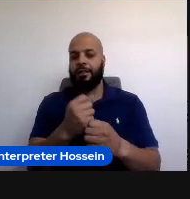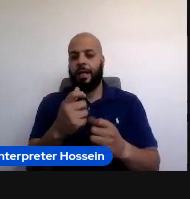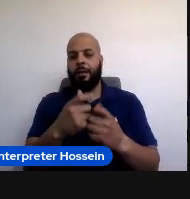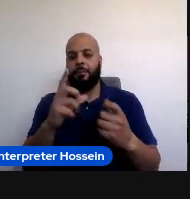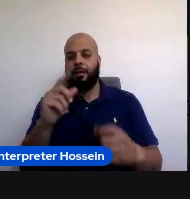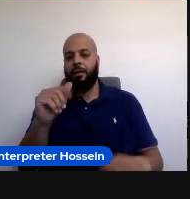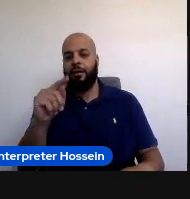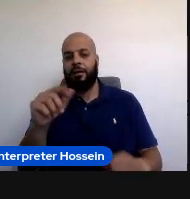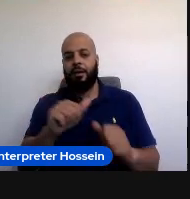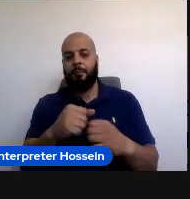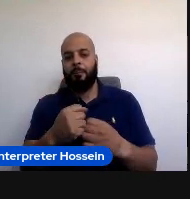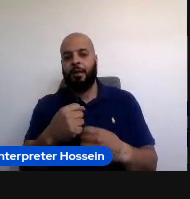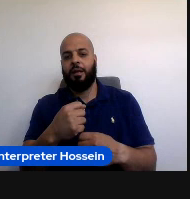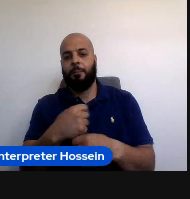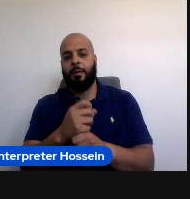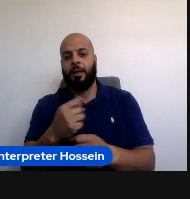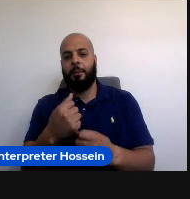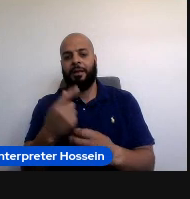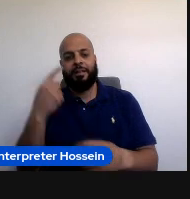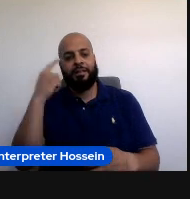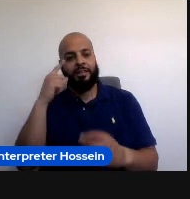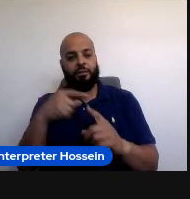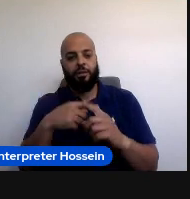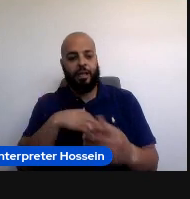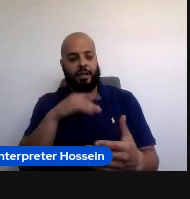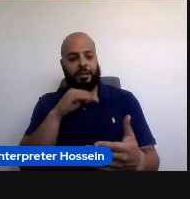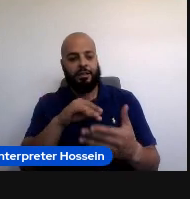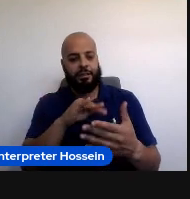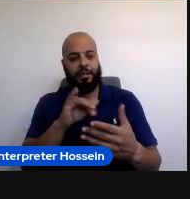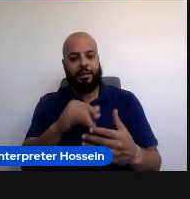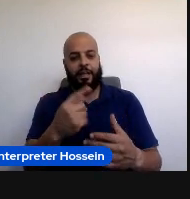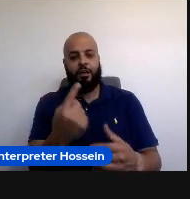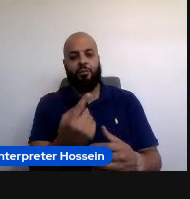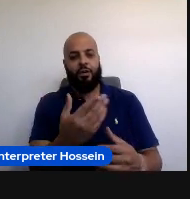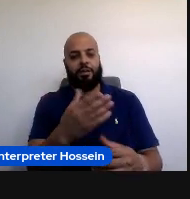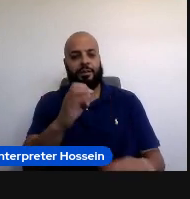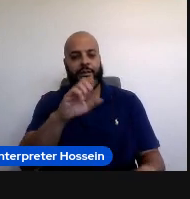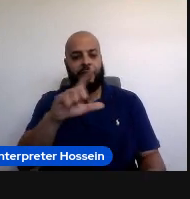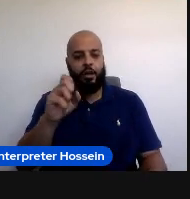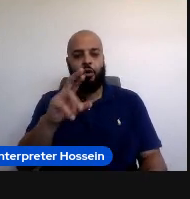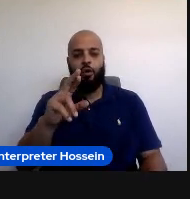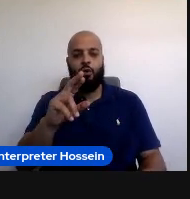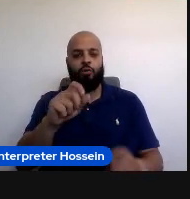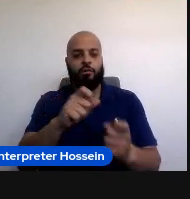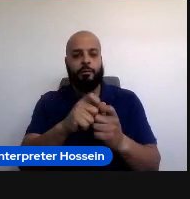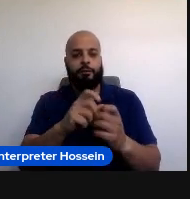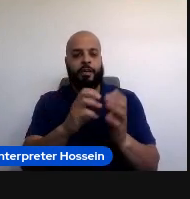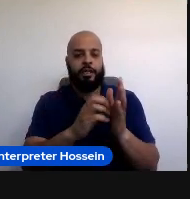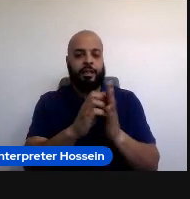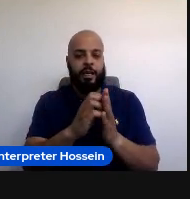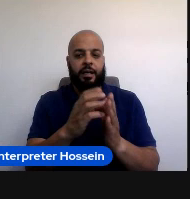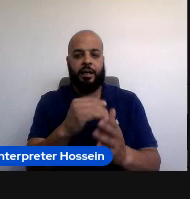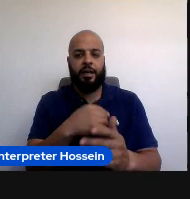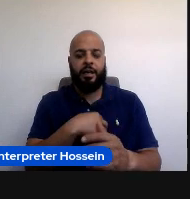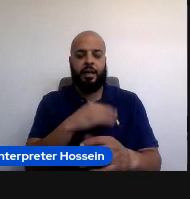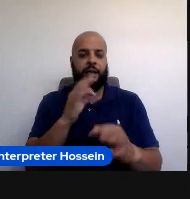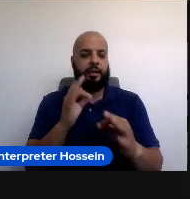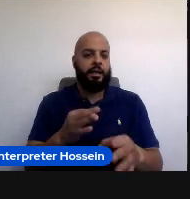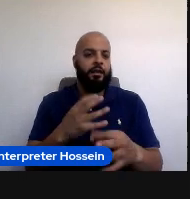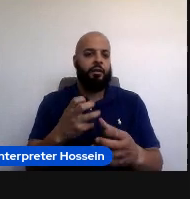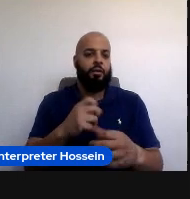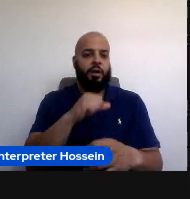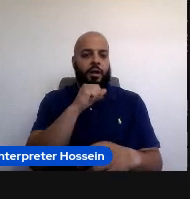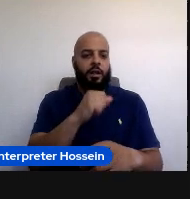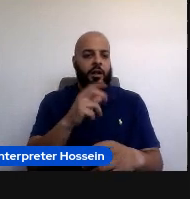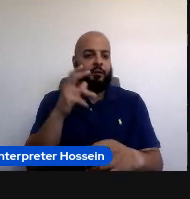sense when I'm studying a single mechanism in a single type of cell or a single type of cancer. And I definitely would love to